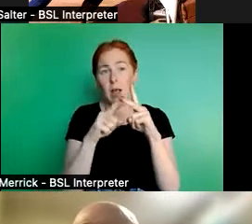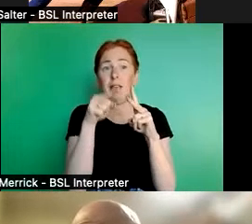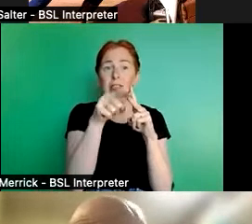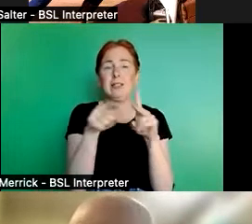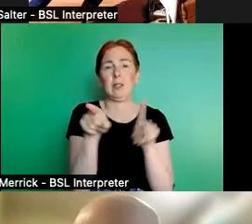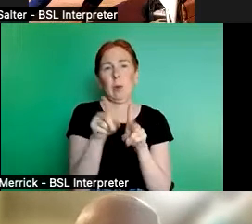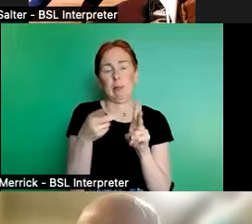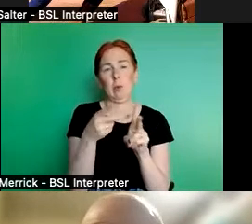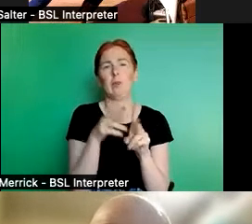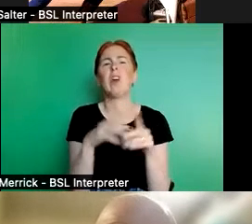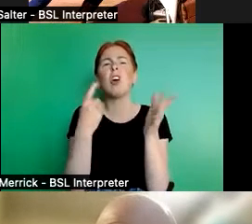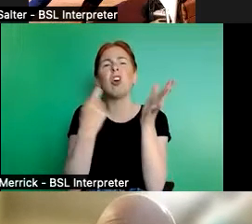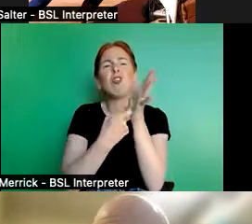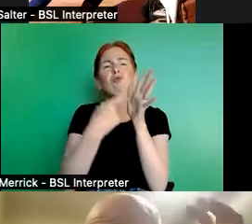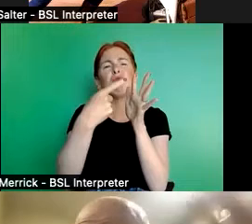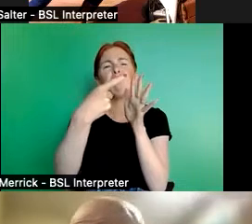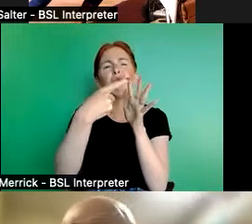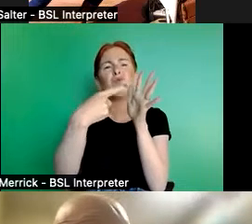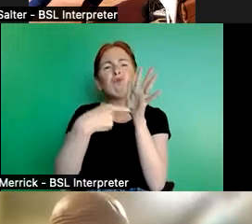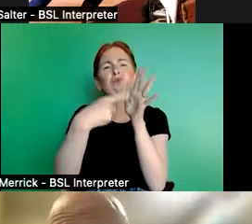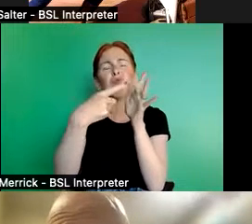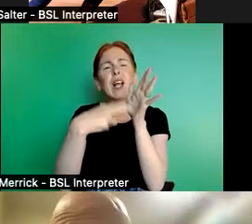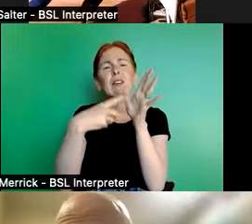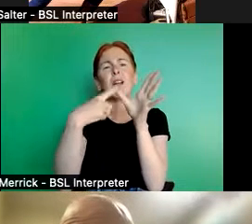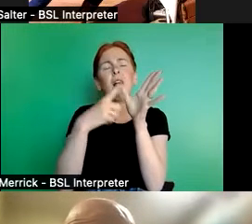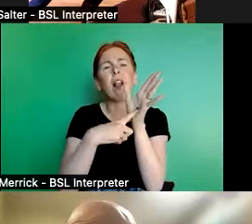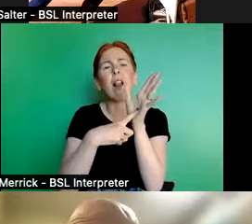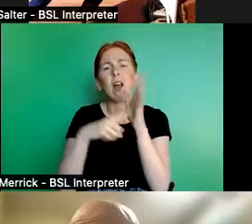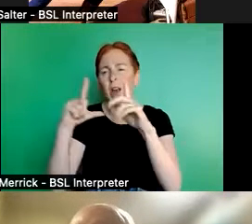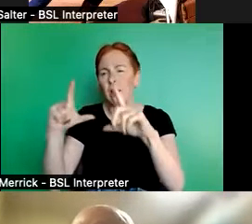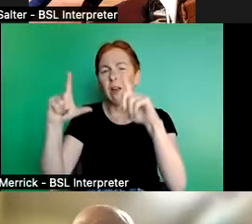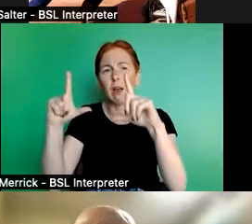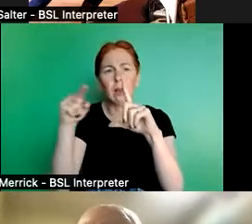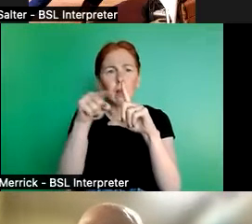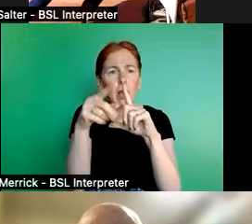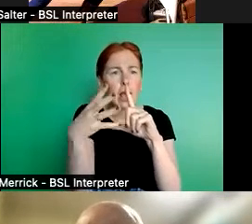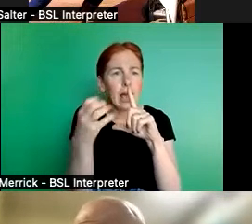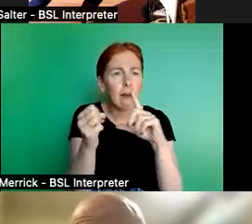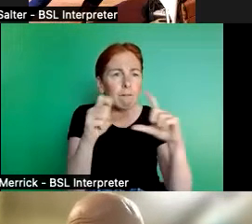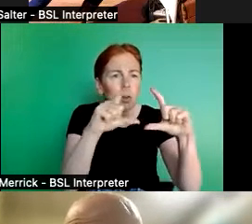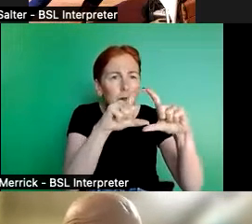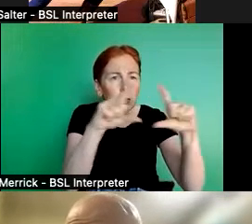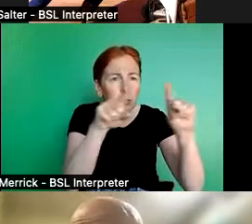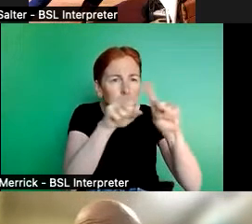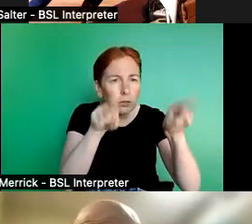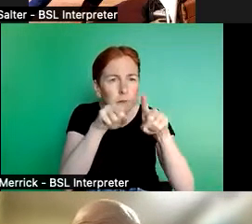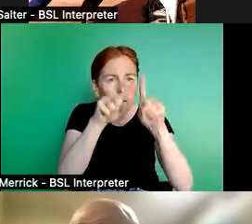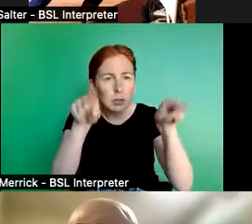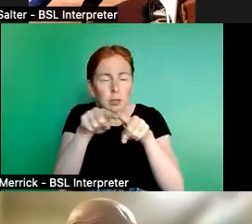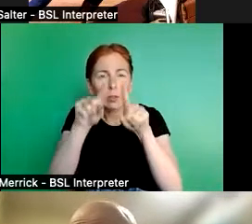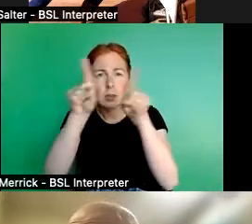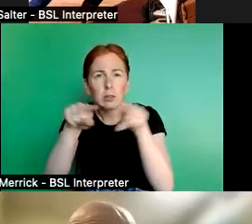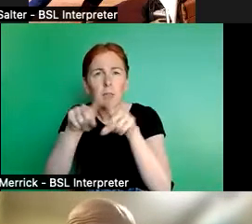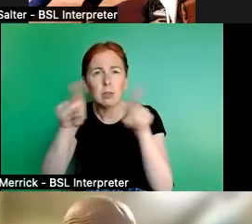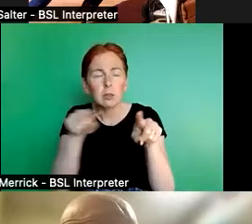electroretinogram, which is what you're seeing on the slide at the moment, has a number of different components. And we will flash lights of different intensities and different